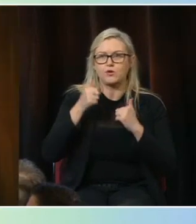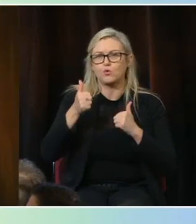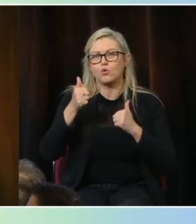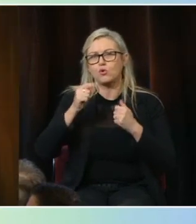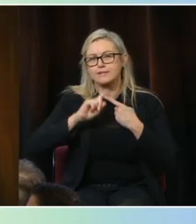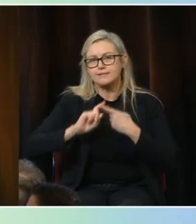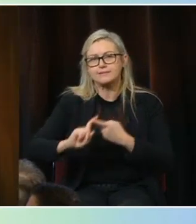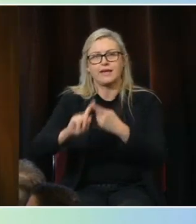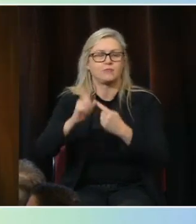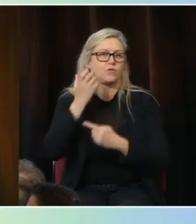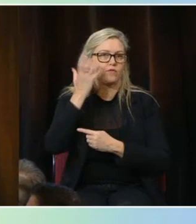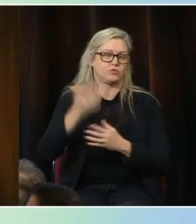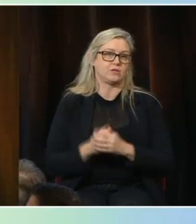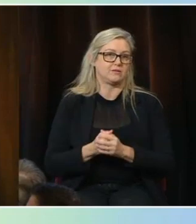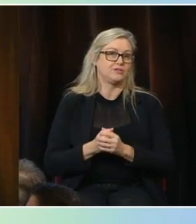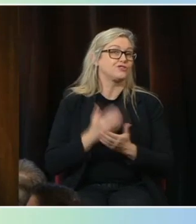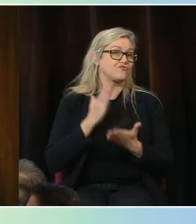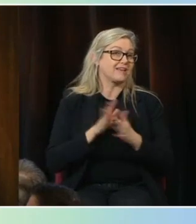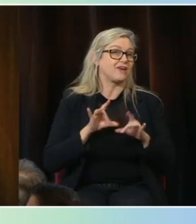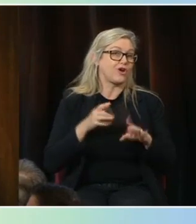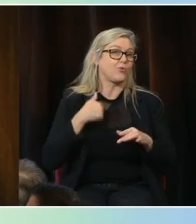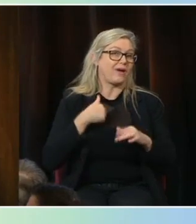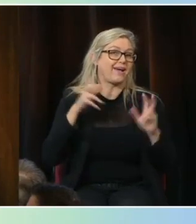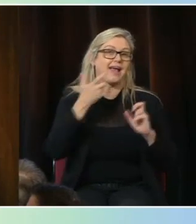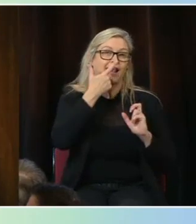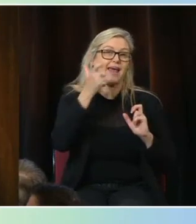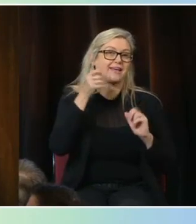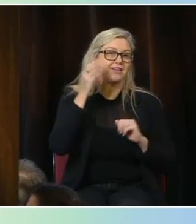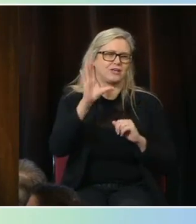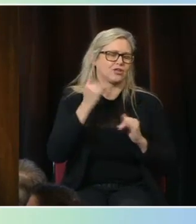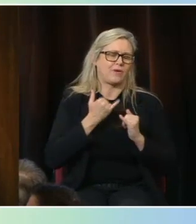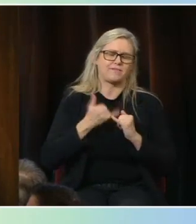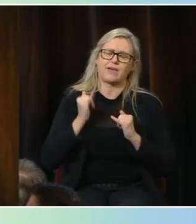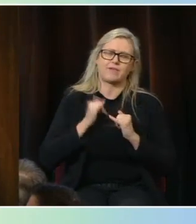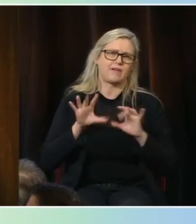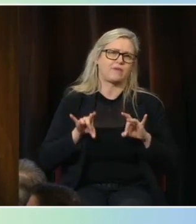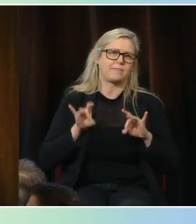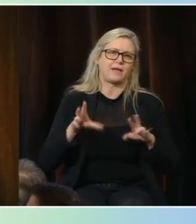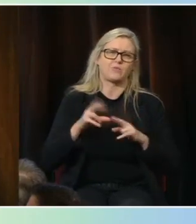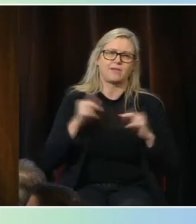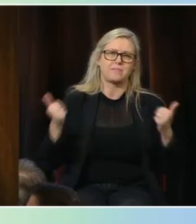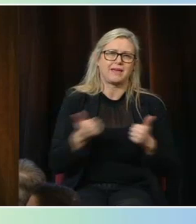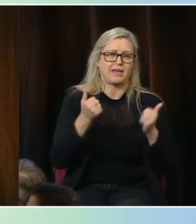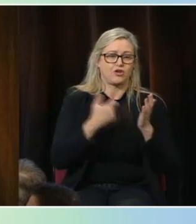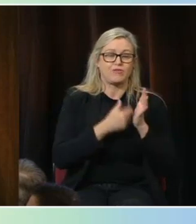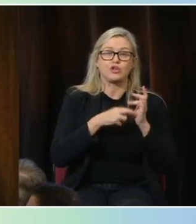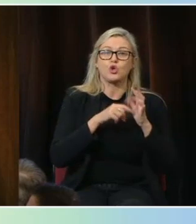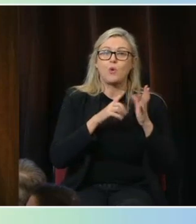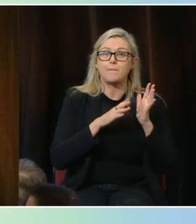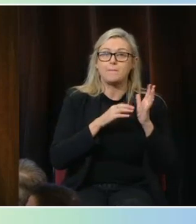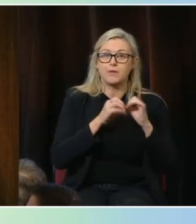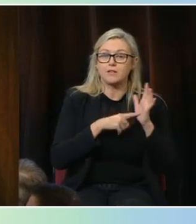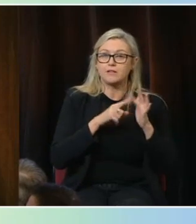so once again Australia is The Lucky Country we are extraordinarily blessed with abundant supplies of renewable energies and critical